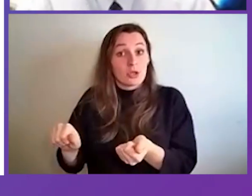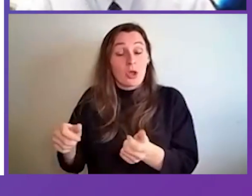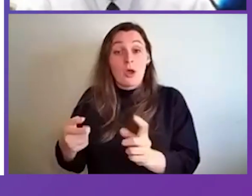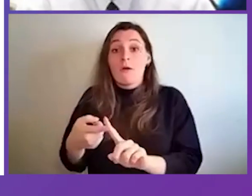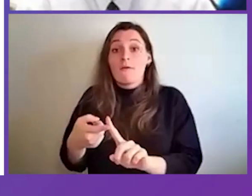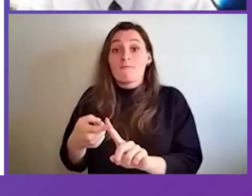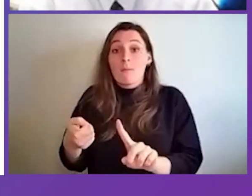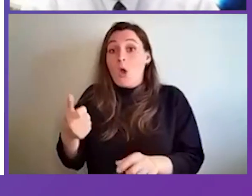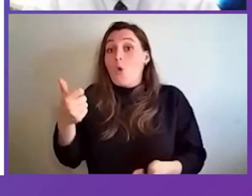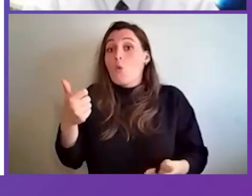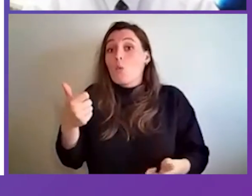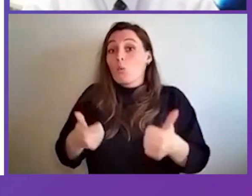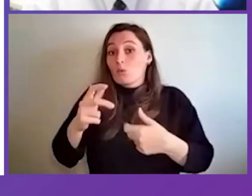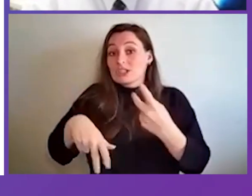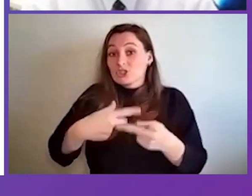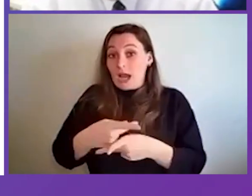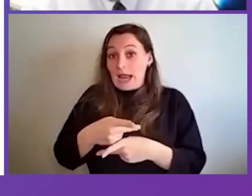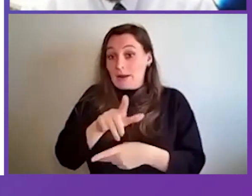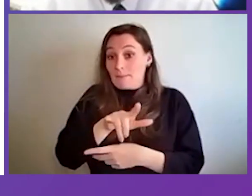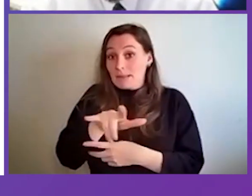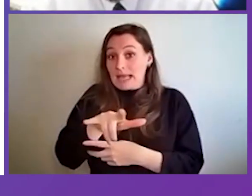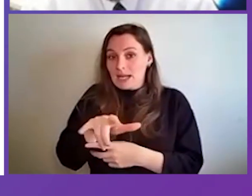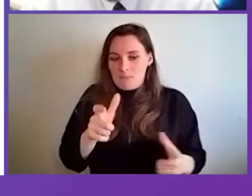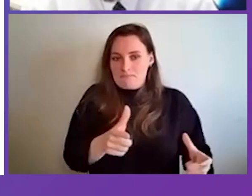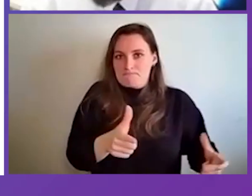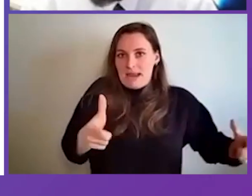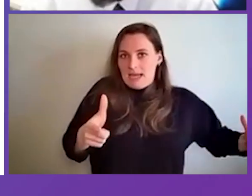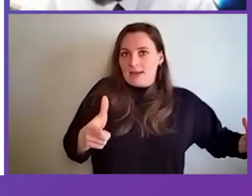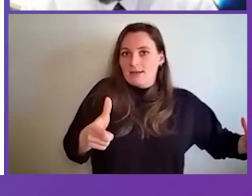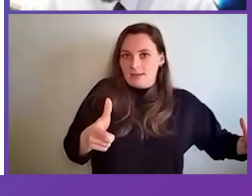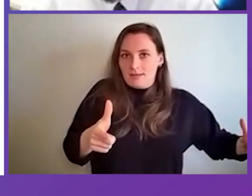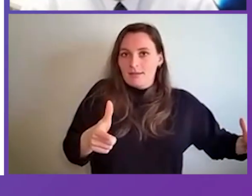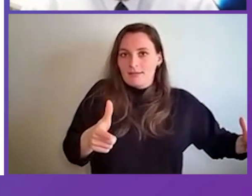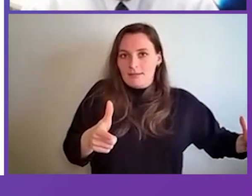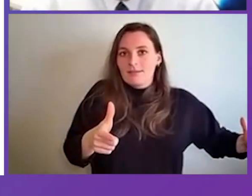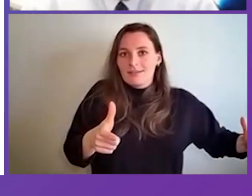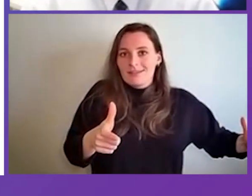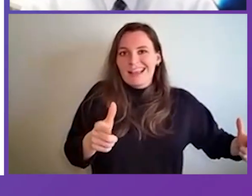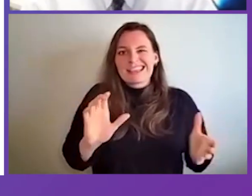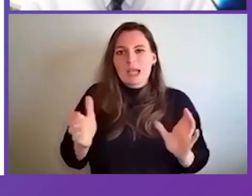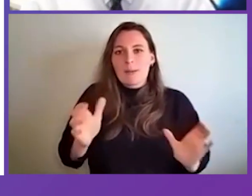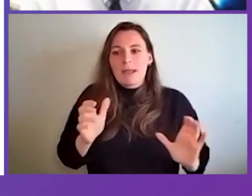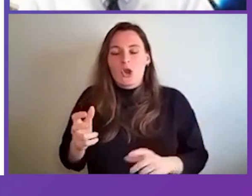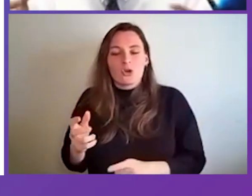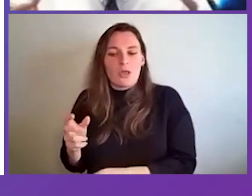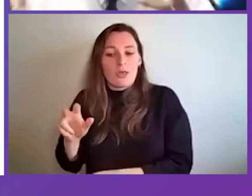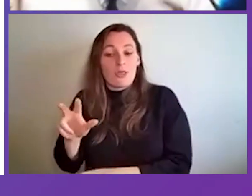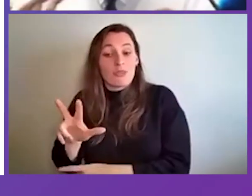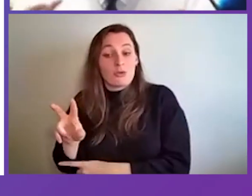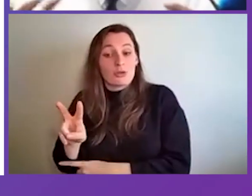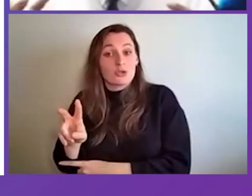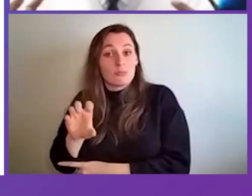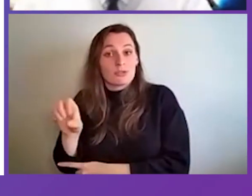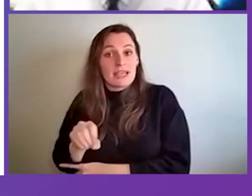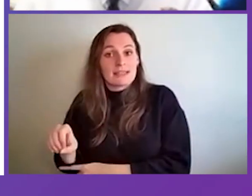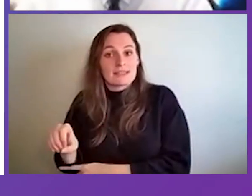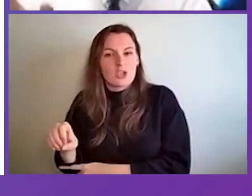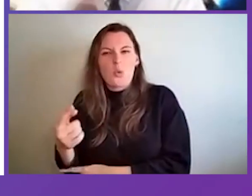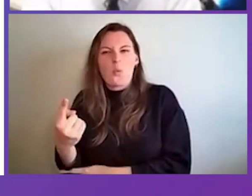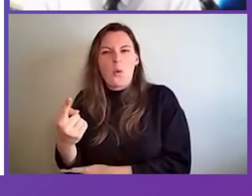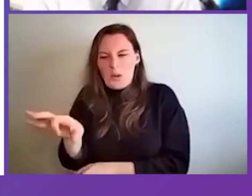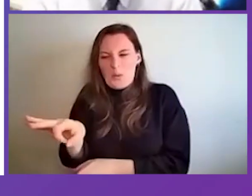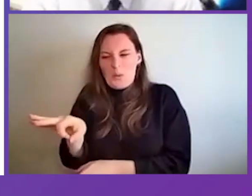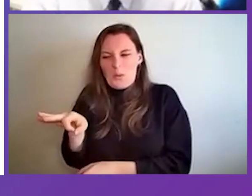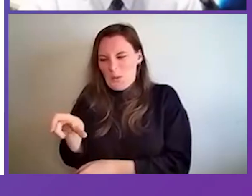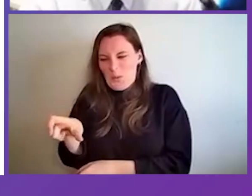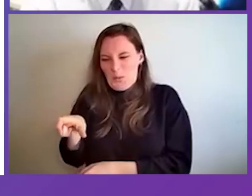to 32% from a single aisle or narrow body aircraft. I would have expected those numbers to